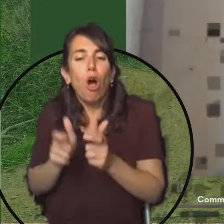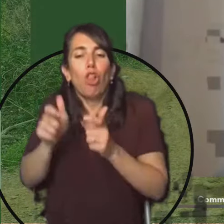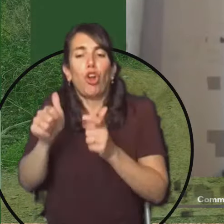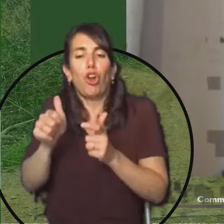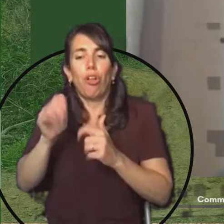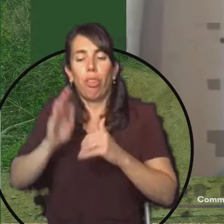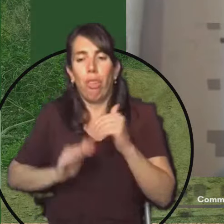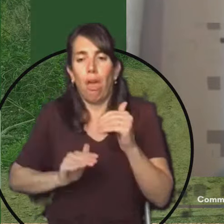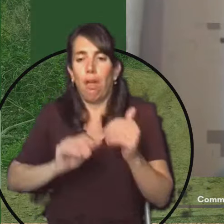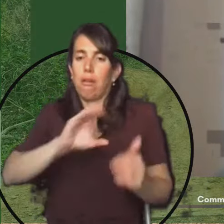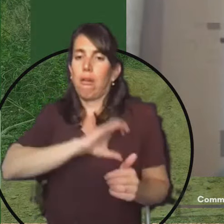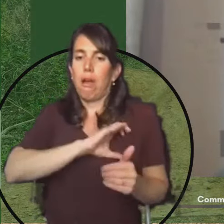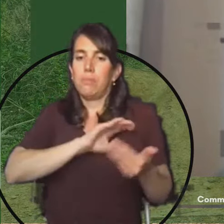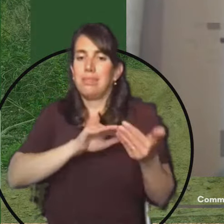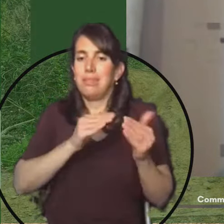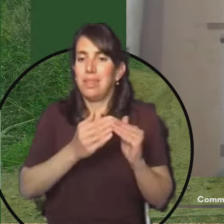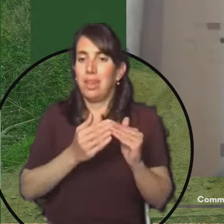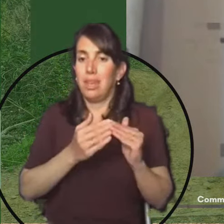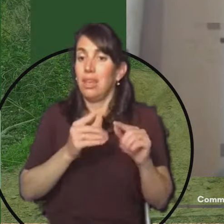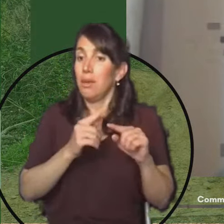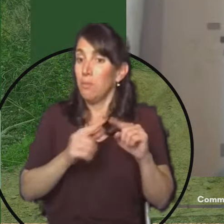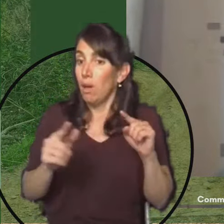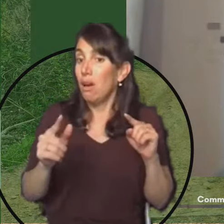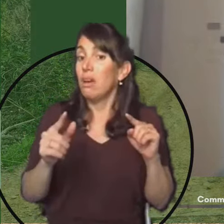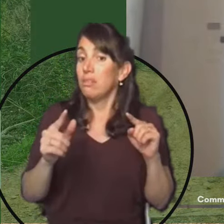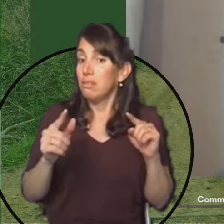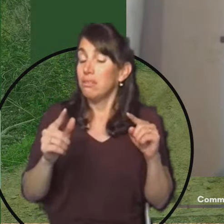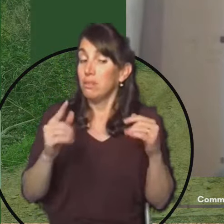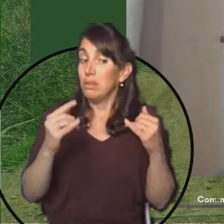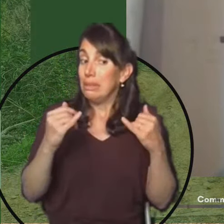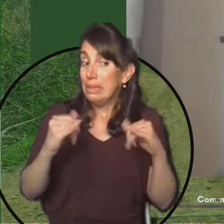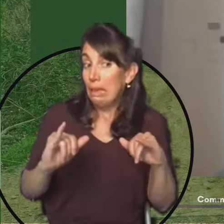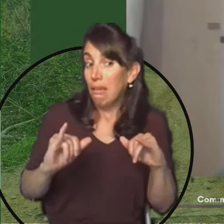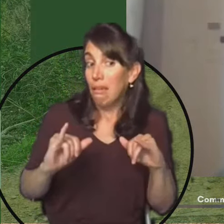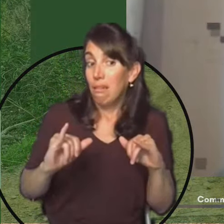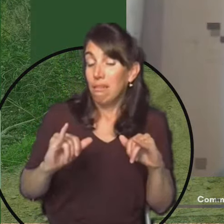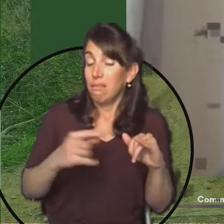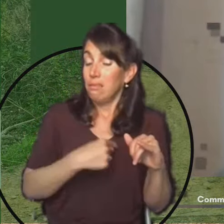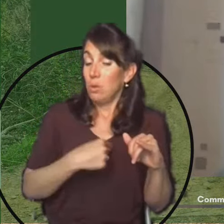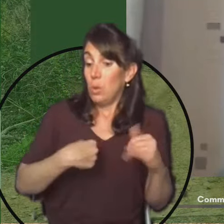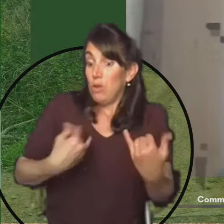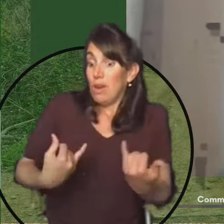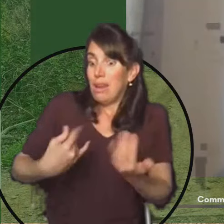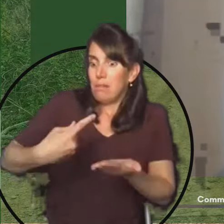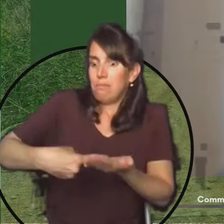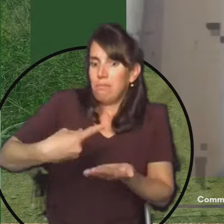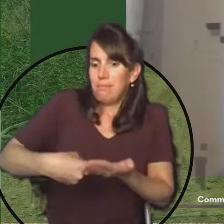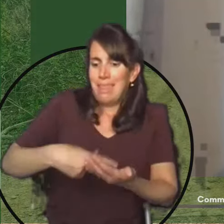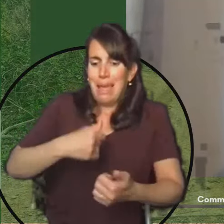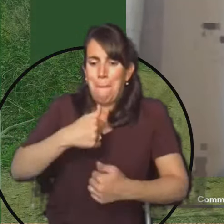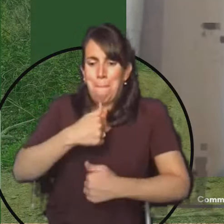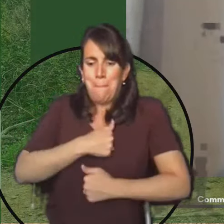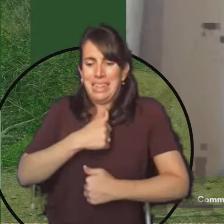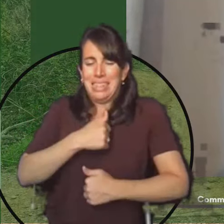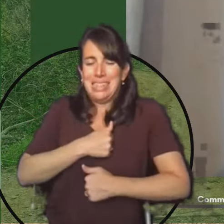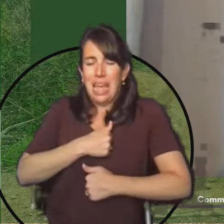we're talking to extended military size bases for so-called police training. And so that became